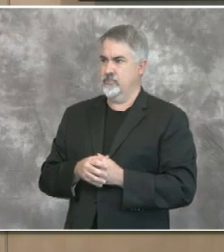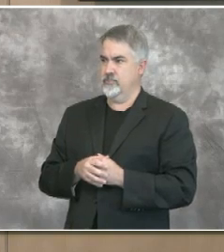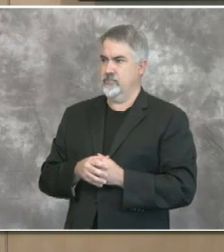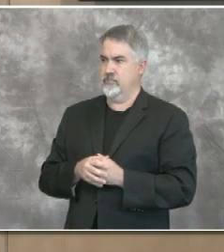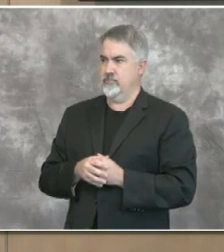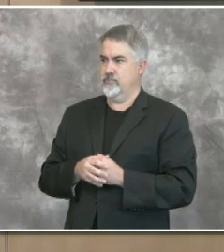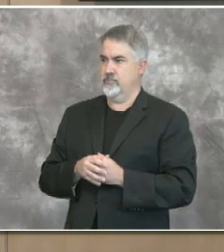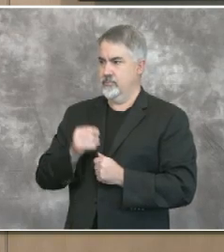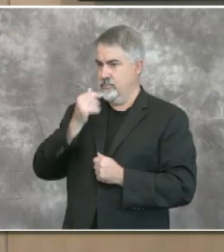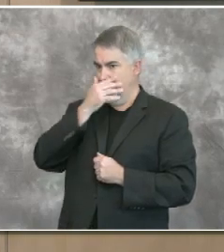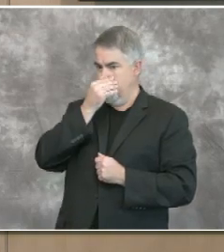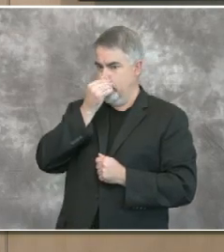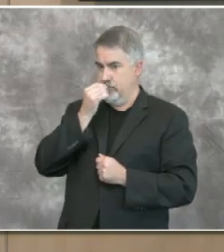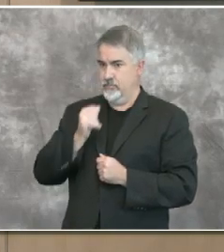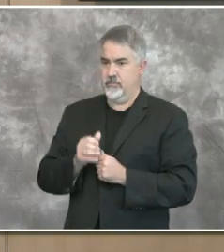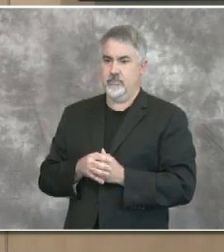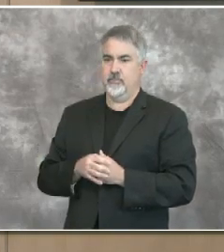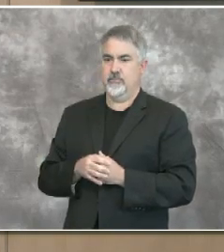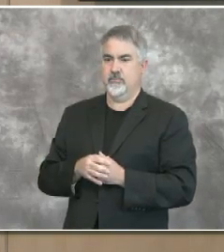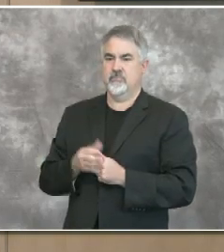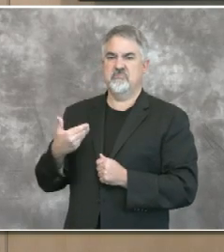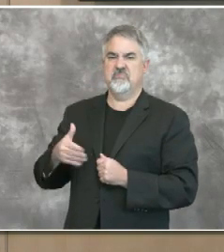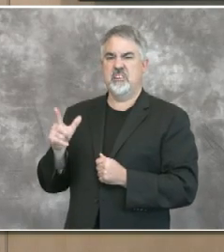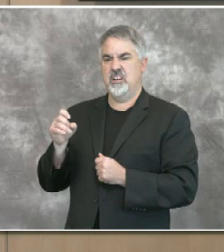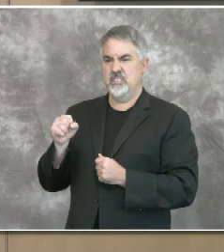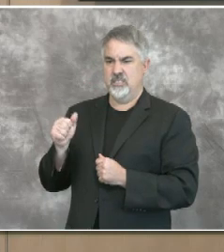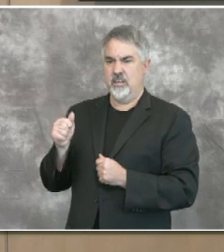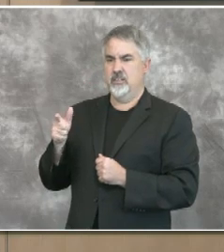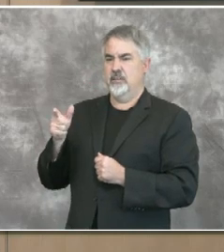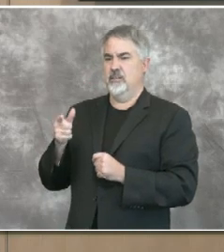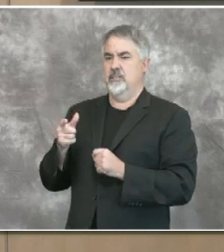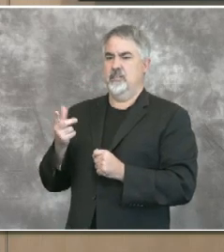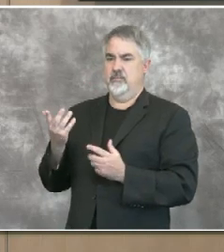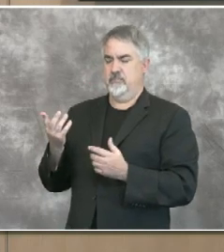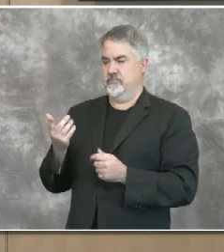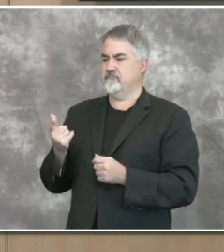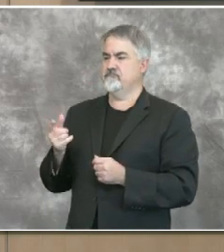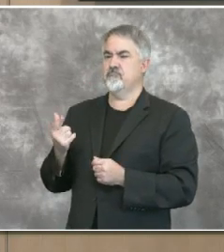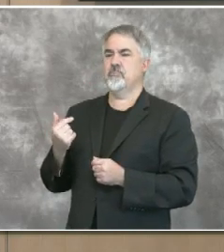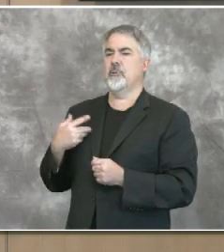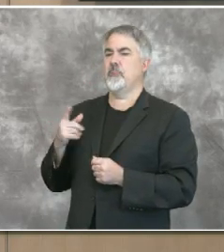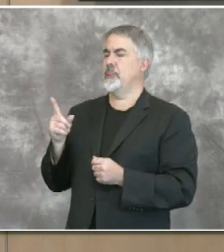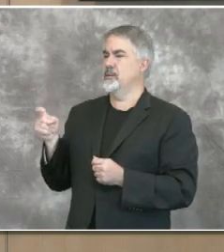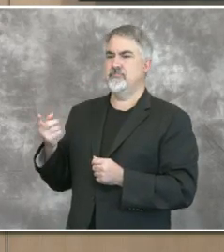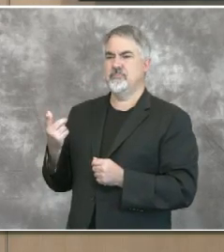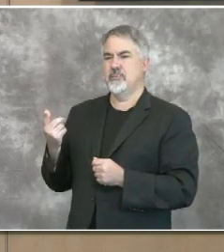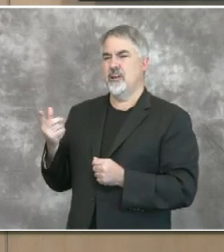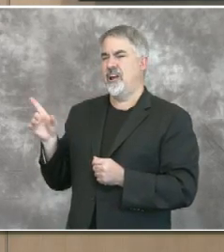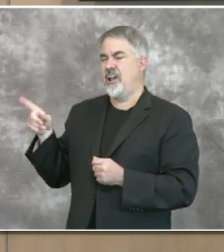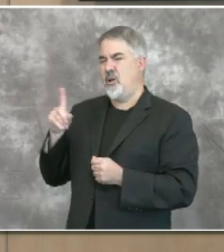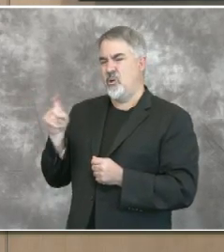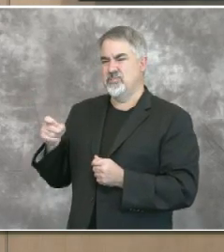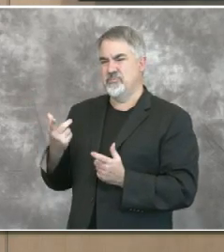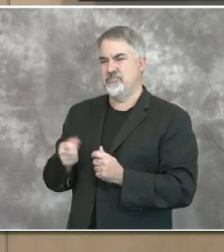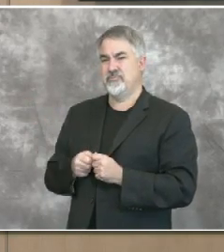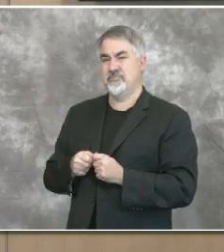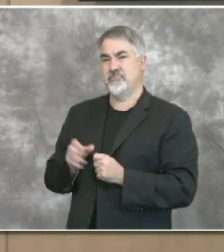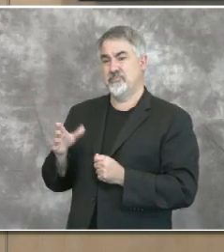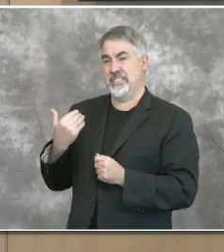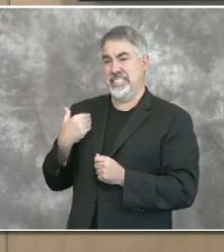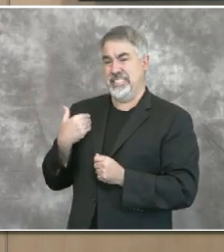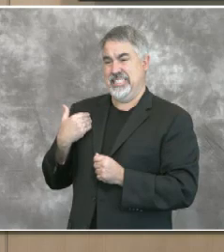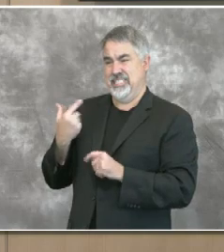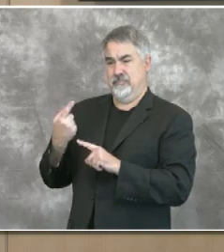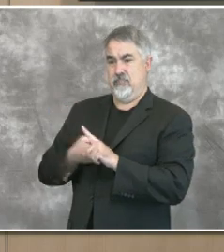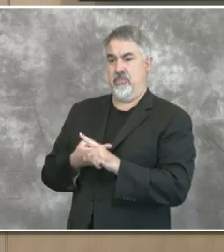Lisa Halverstadt from Voice of San Diego. And so my question is, last month, the